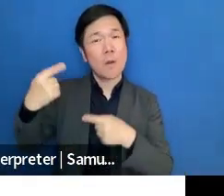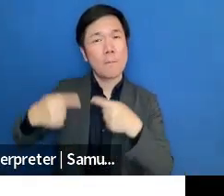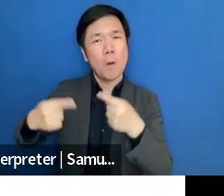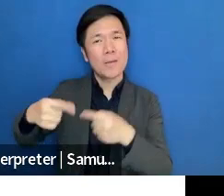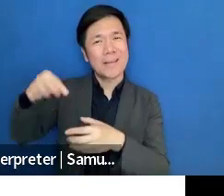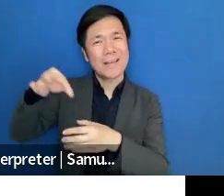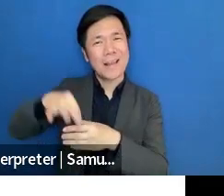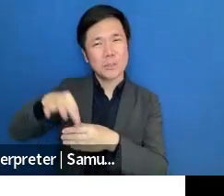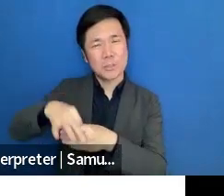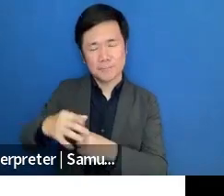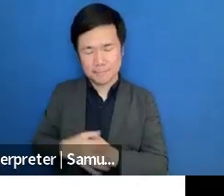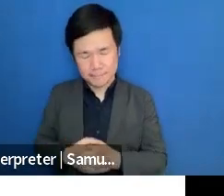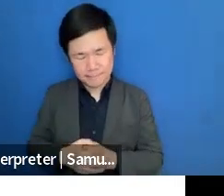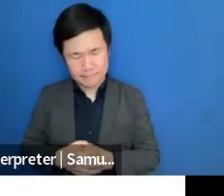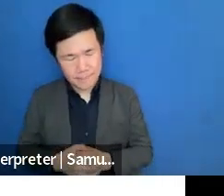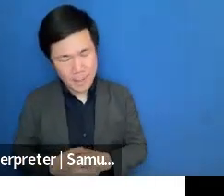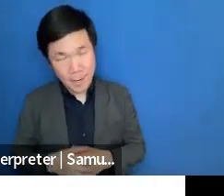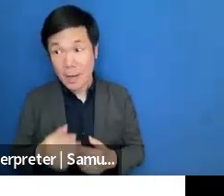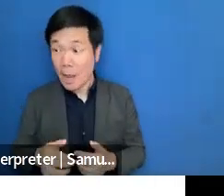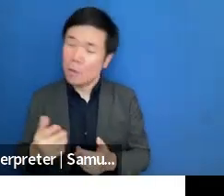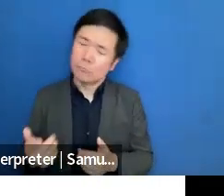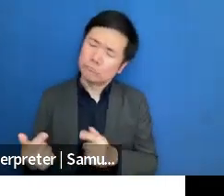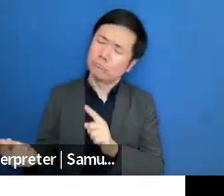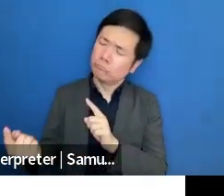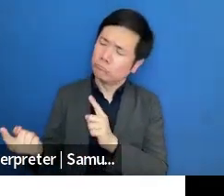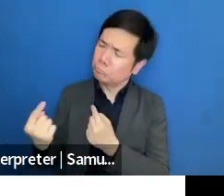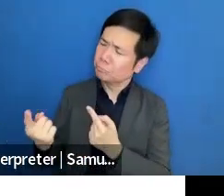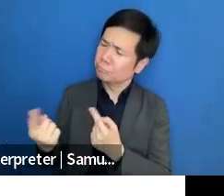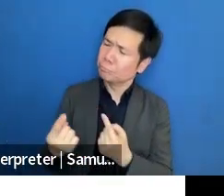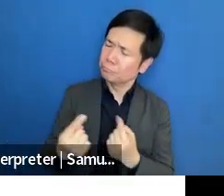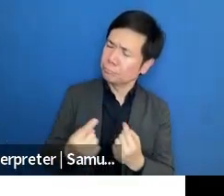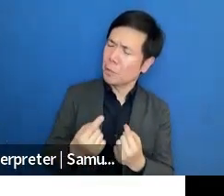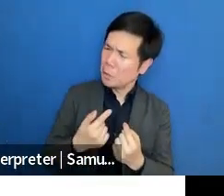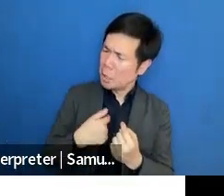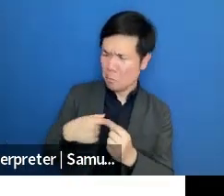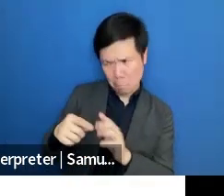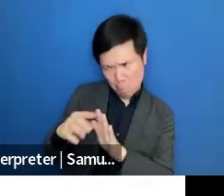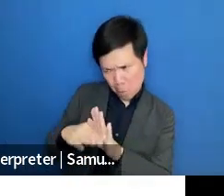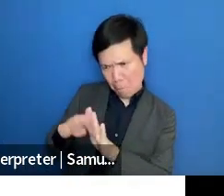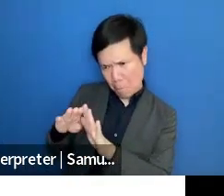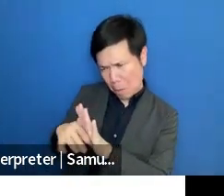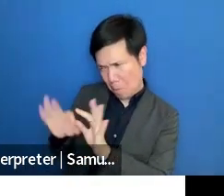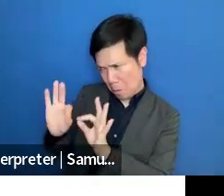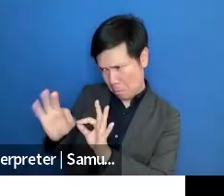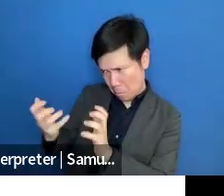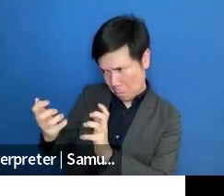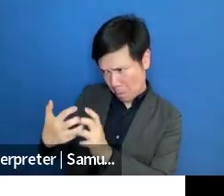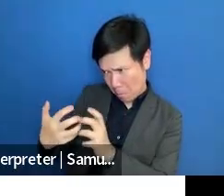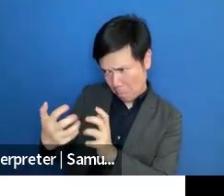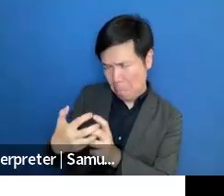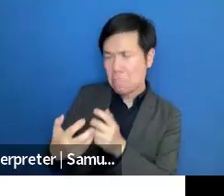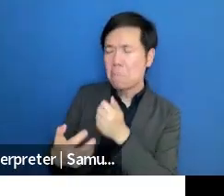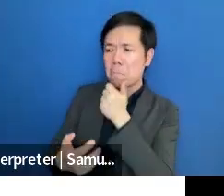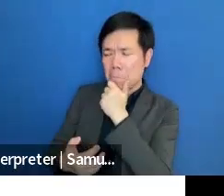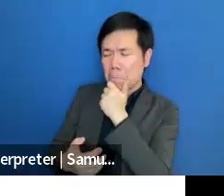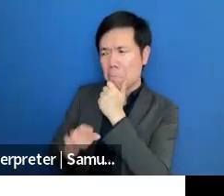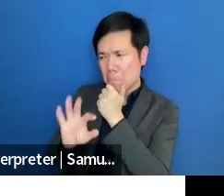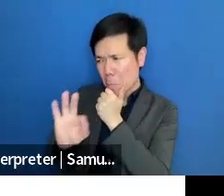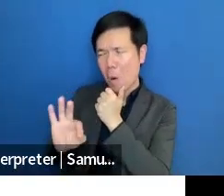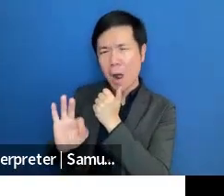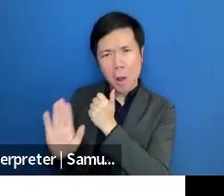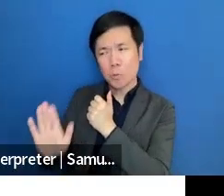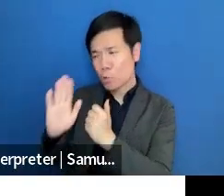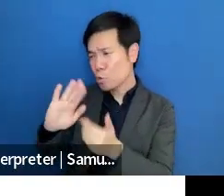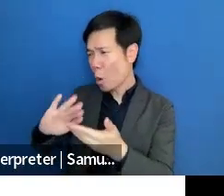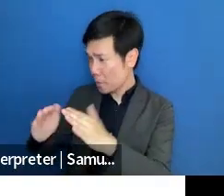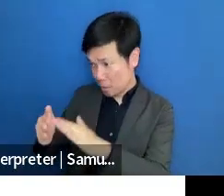this approach enables programming to be shaped in such a way that it is true to the needs of the communities